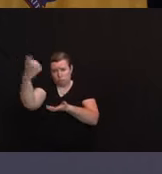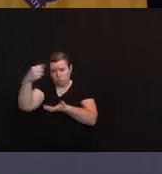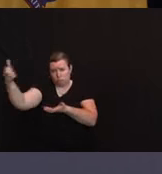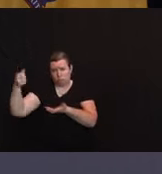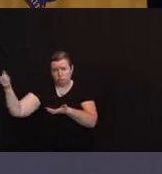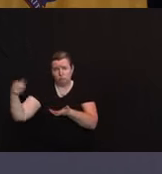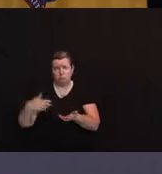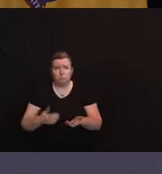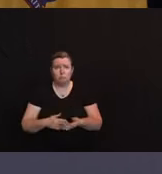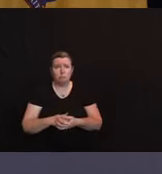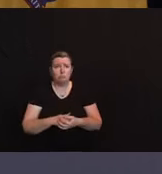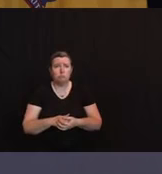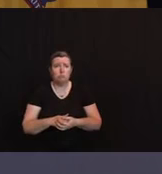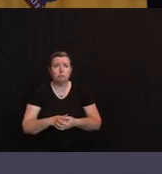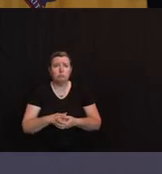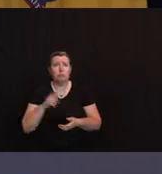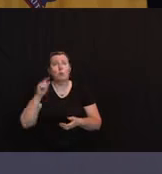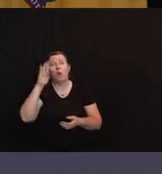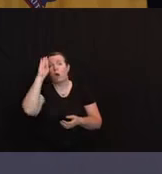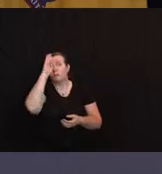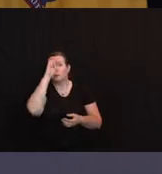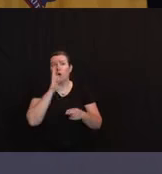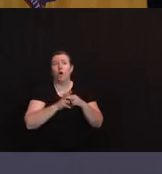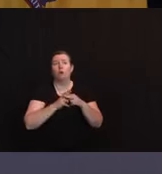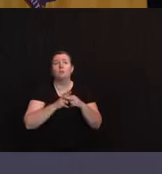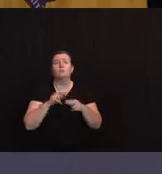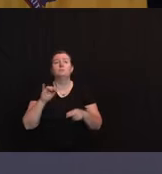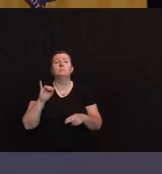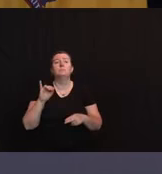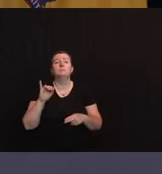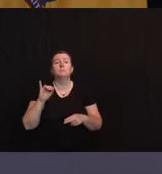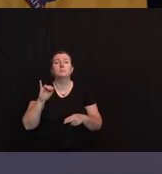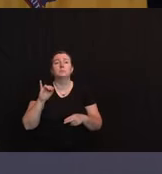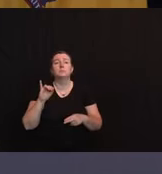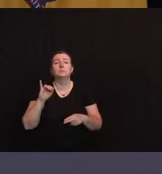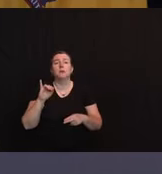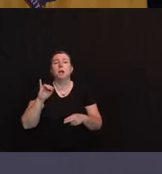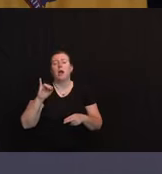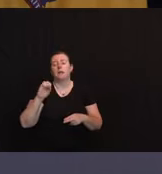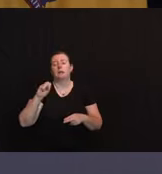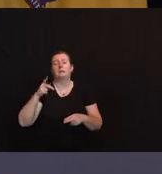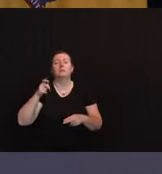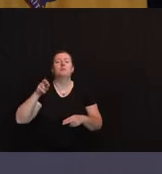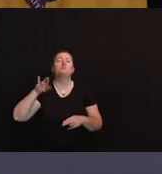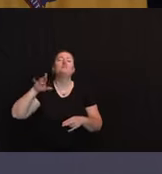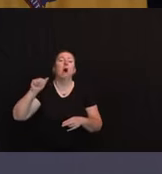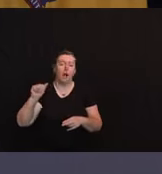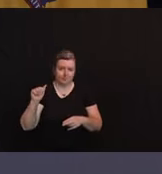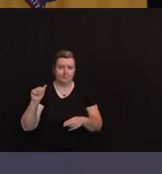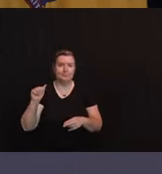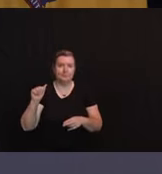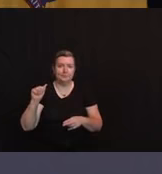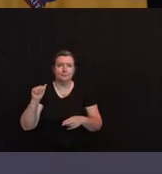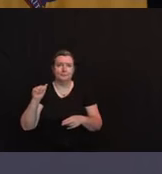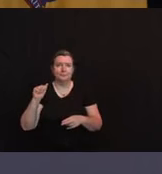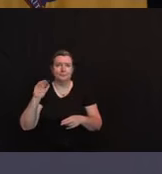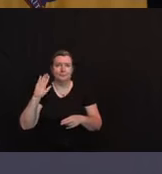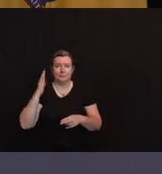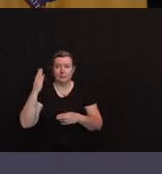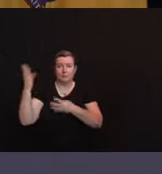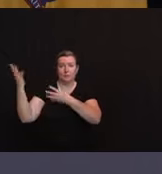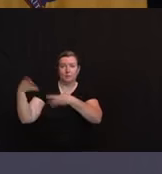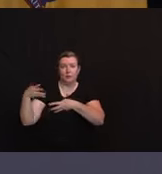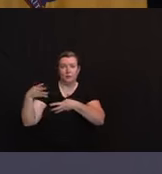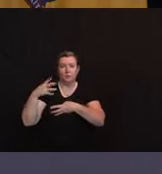Inspira for a couple of days and Bergen Newbridge for one of those days. So it's not the same hospital each day. Is that the same you've